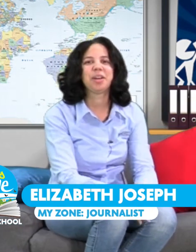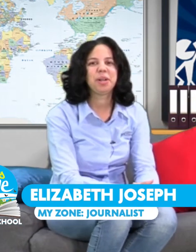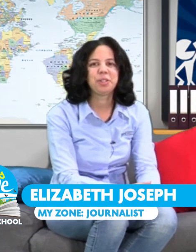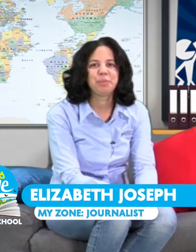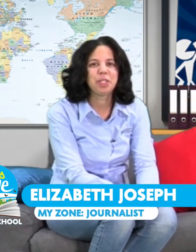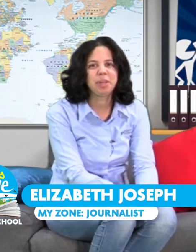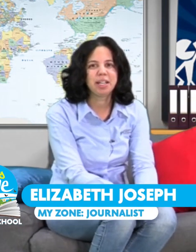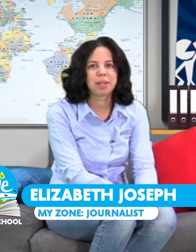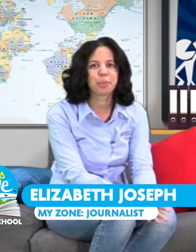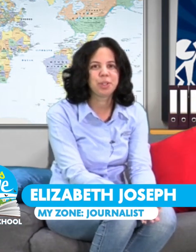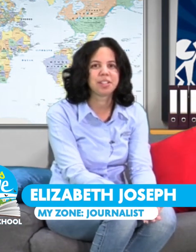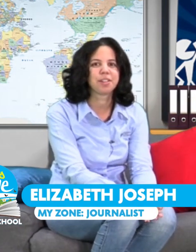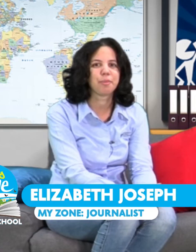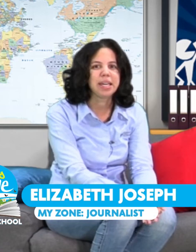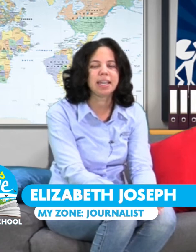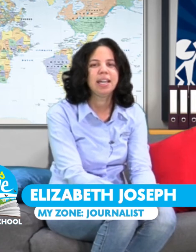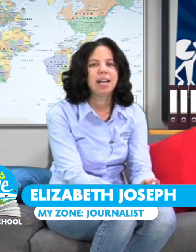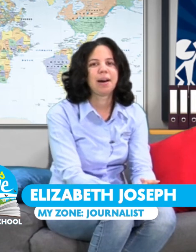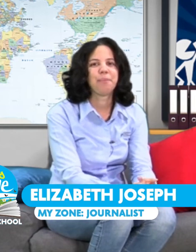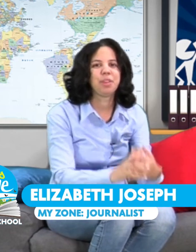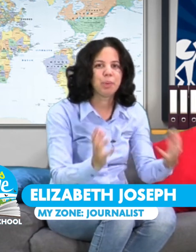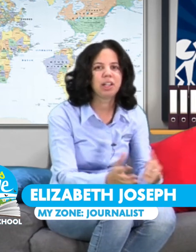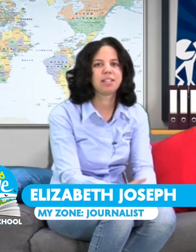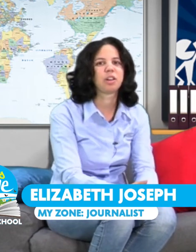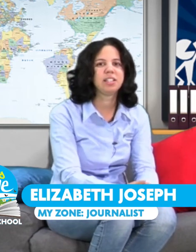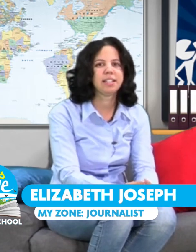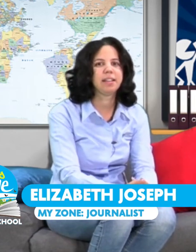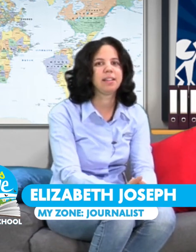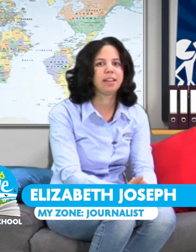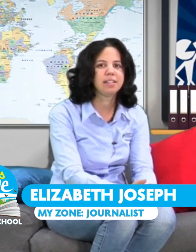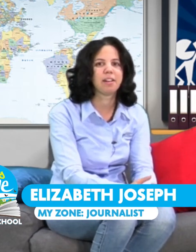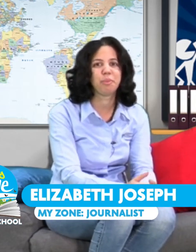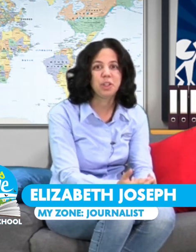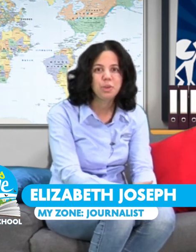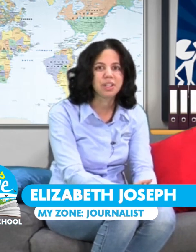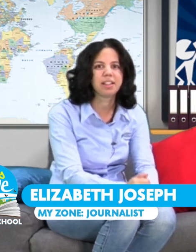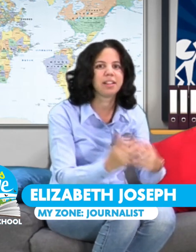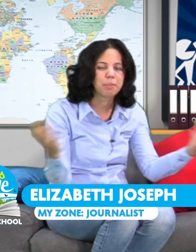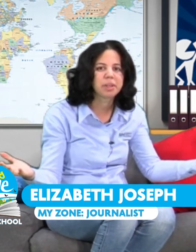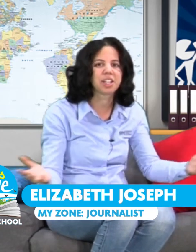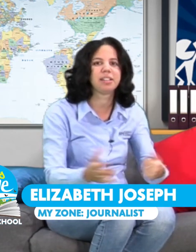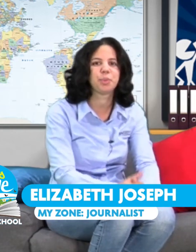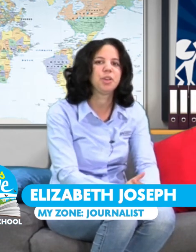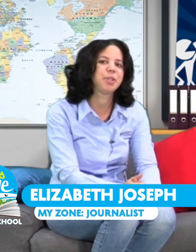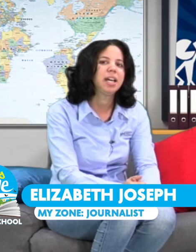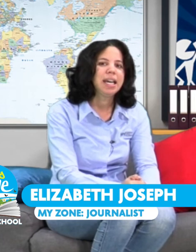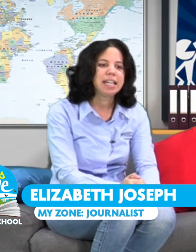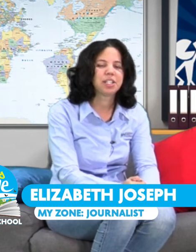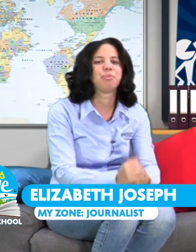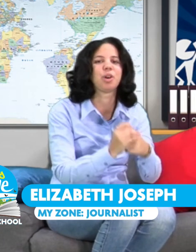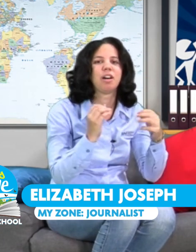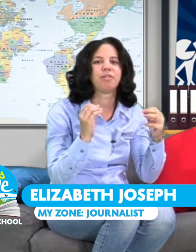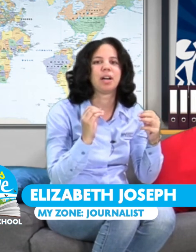today we're going to be speaking about the processes of making the booklets, the content that the kids have been using, that the Namibian child has been using